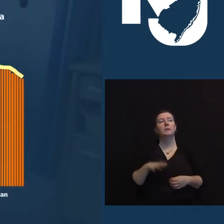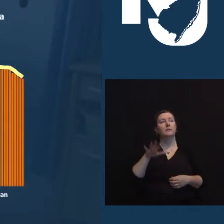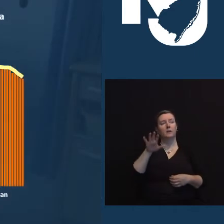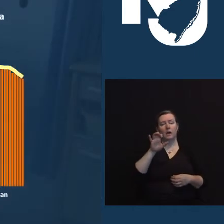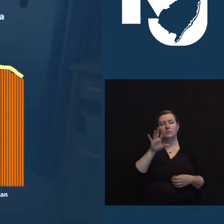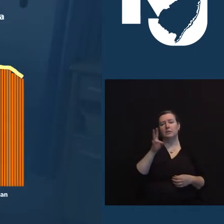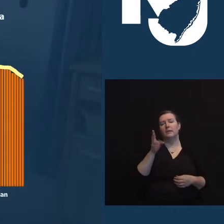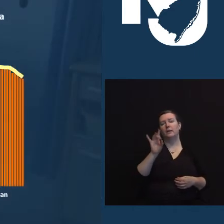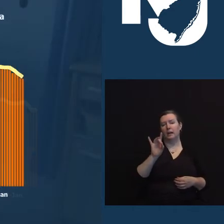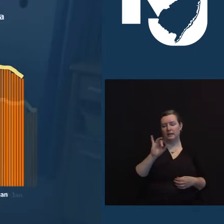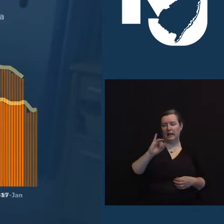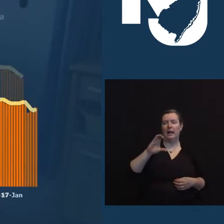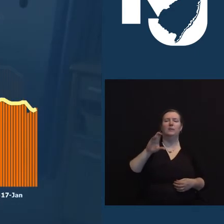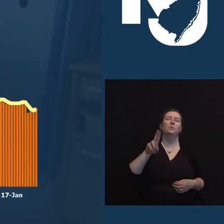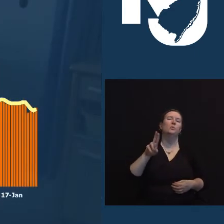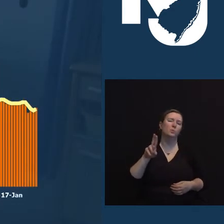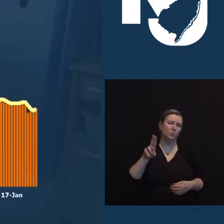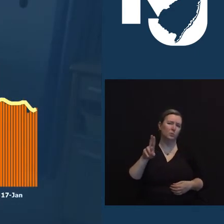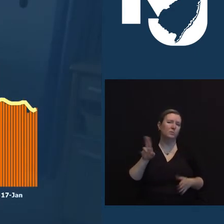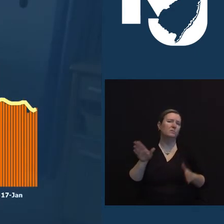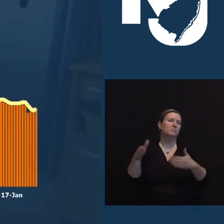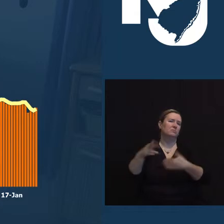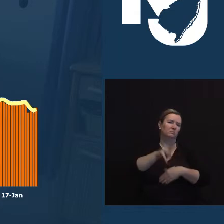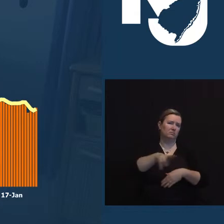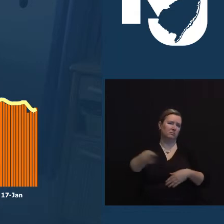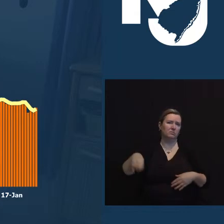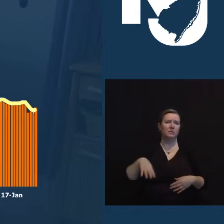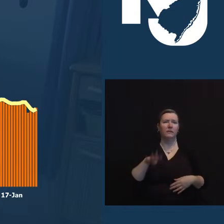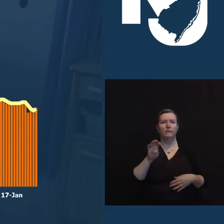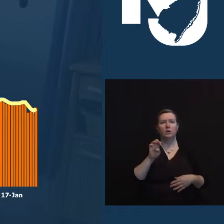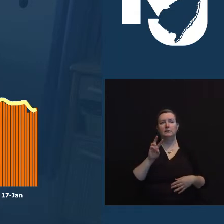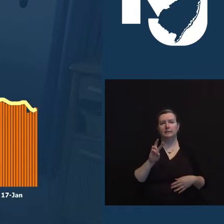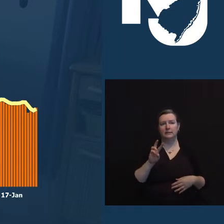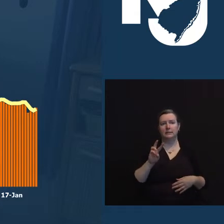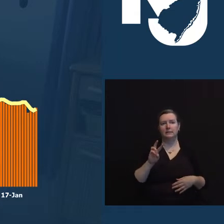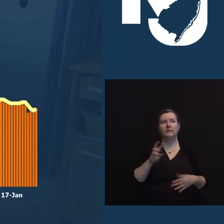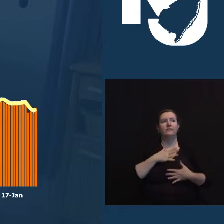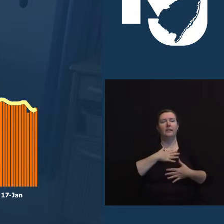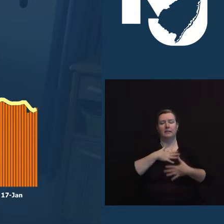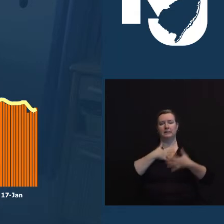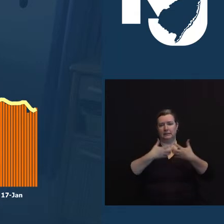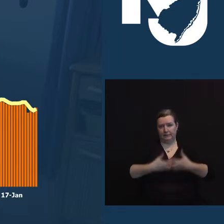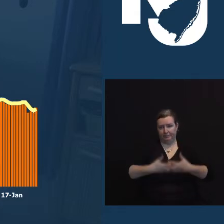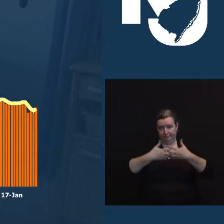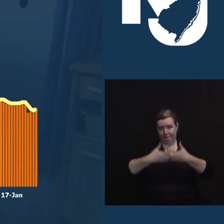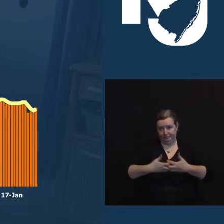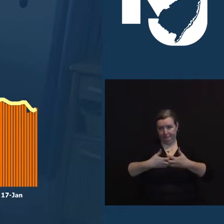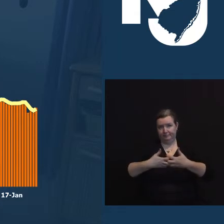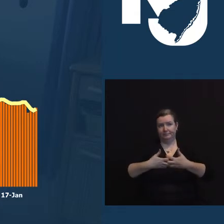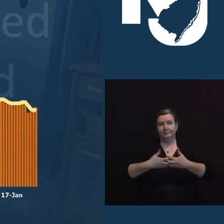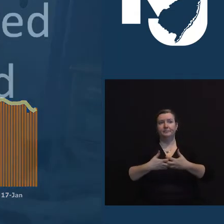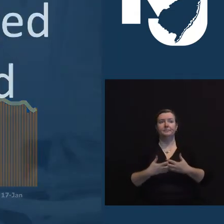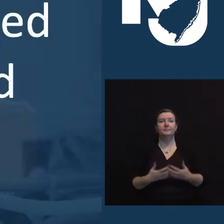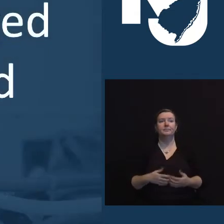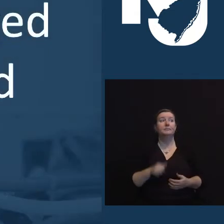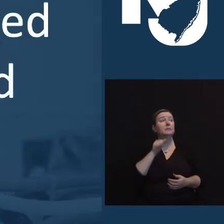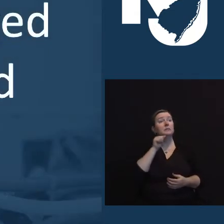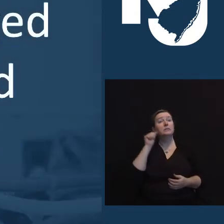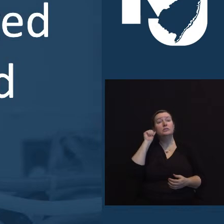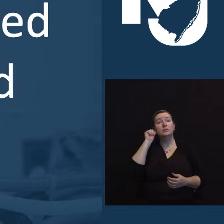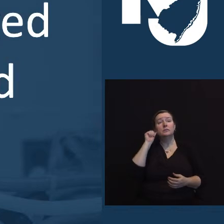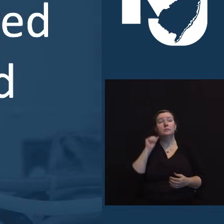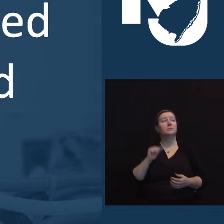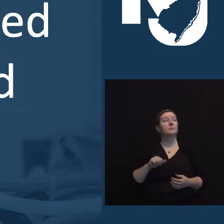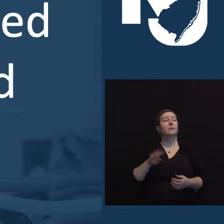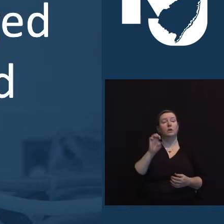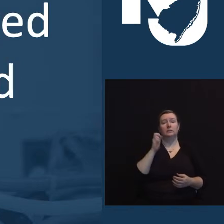and 406 required a ventilator. During the day yesterday, 416